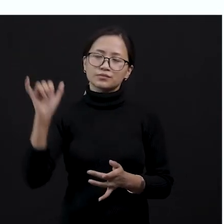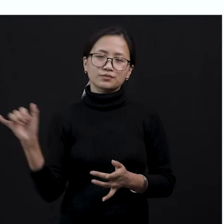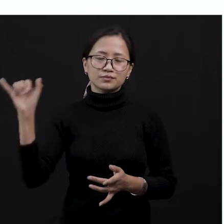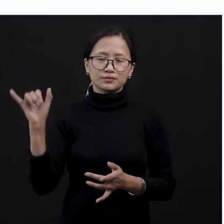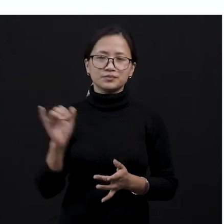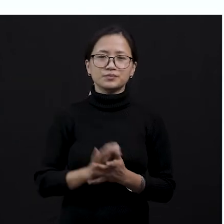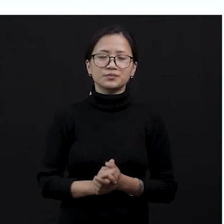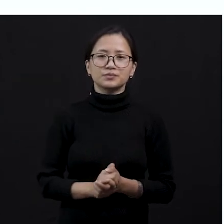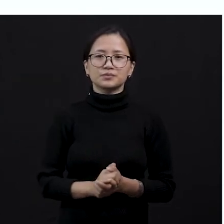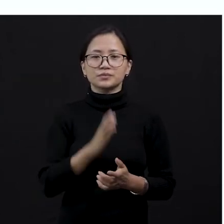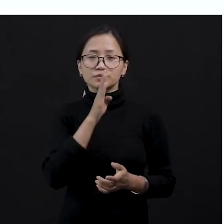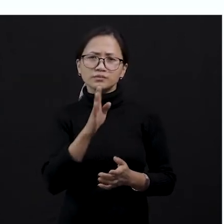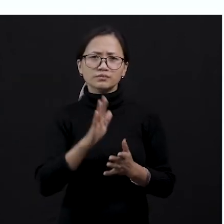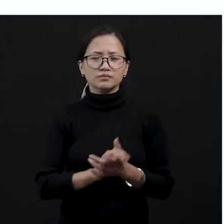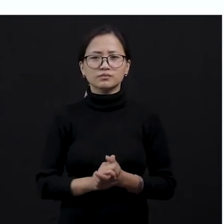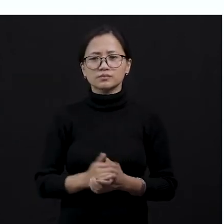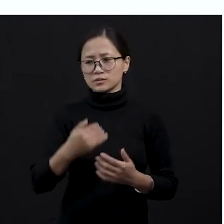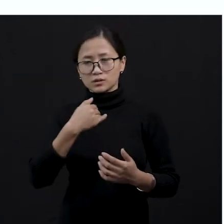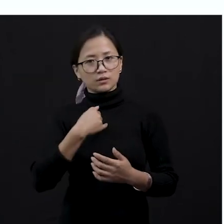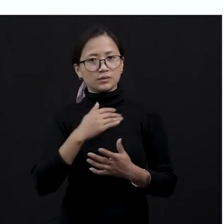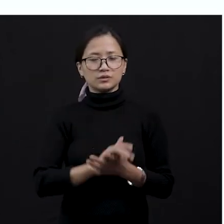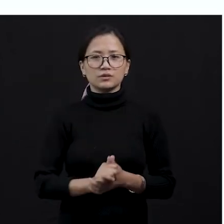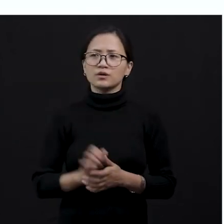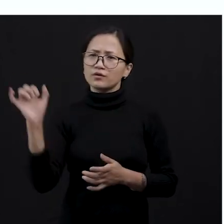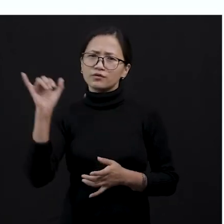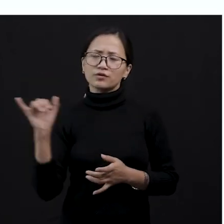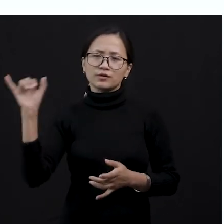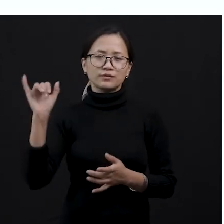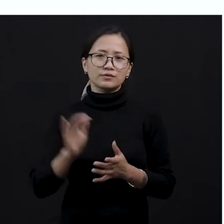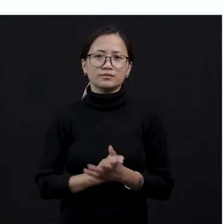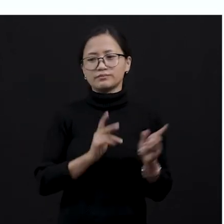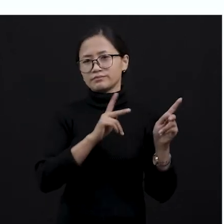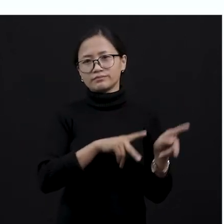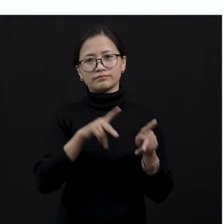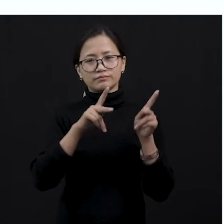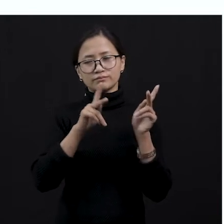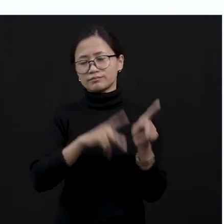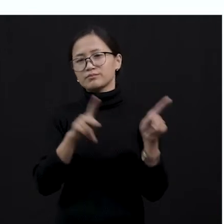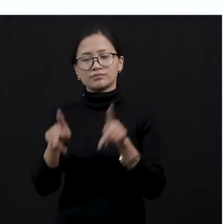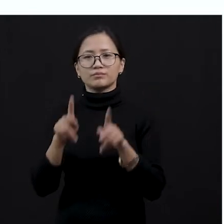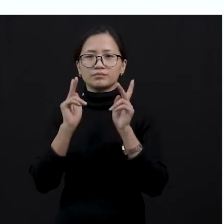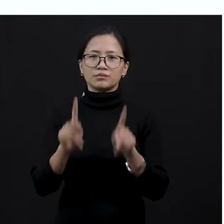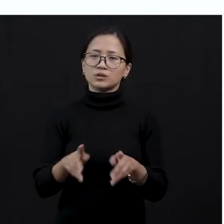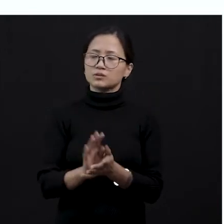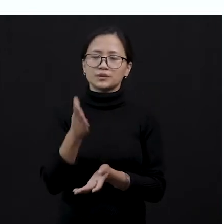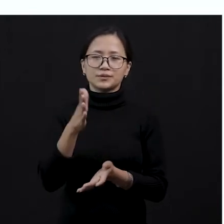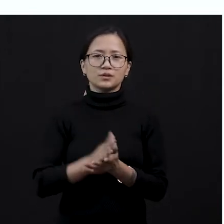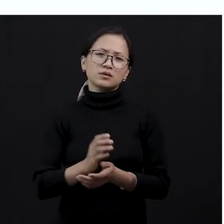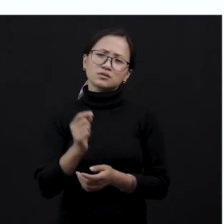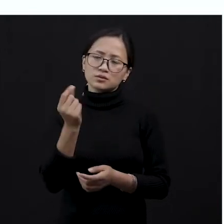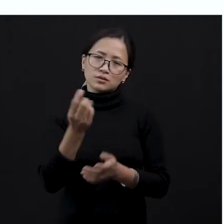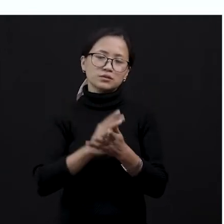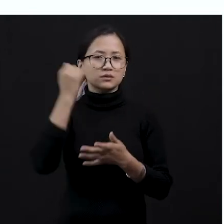the boy says that I will become the rainbow myself forever. But that is not possible, right? This is just his imagination,